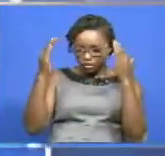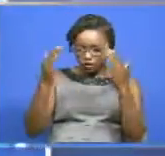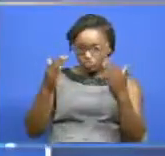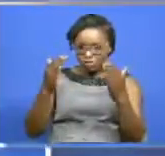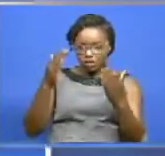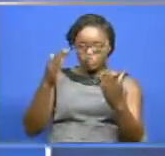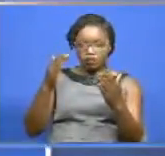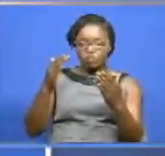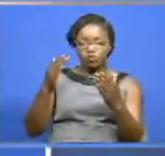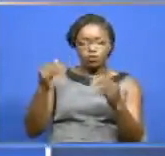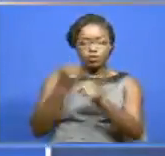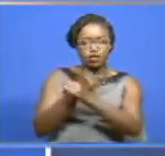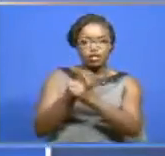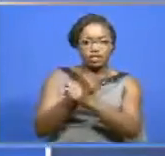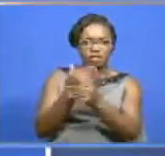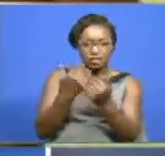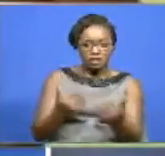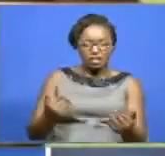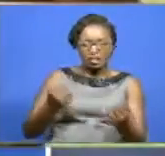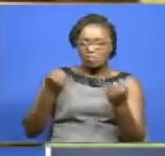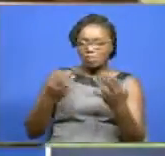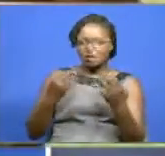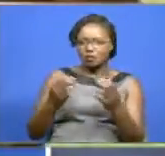children currently living in the streets.